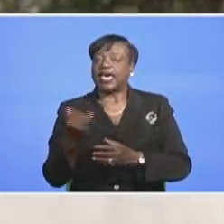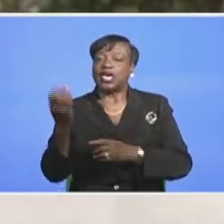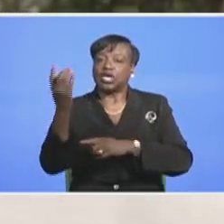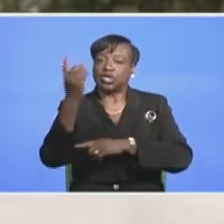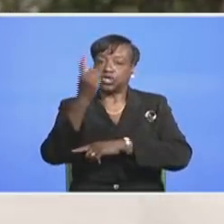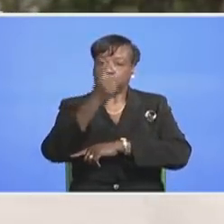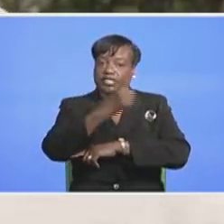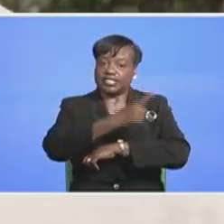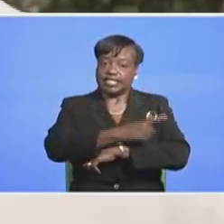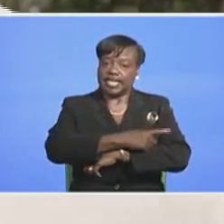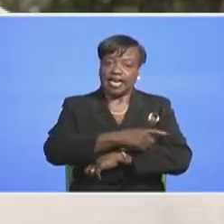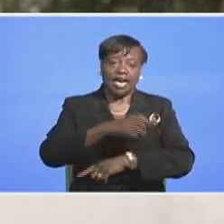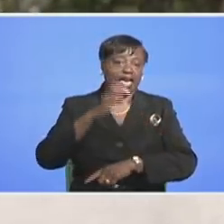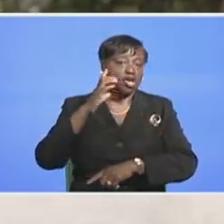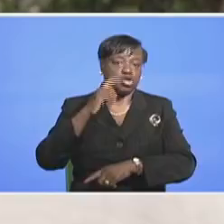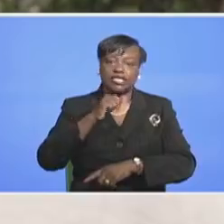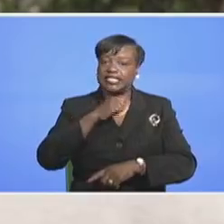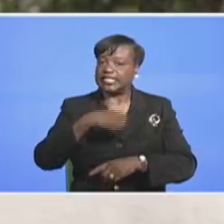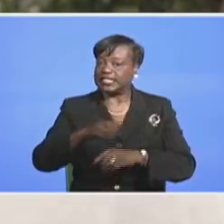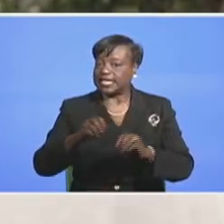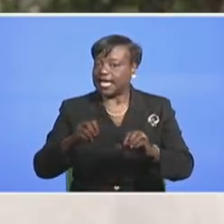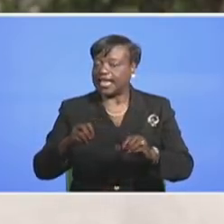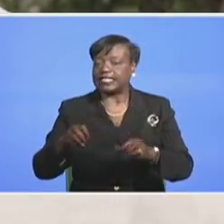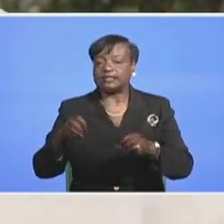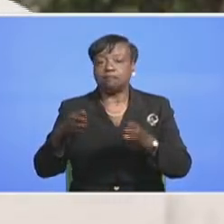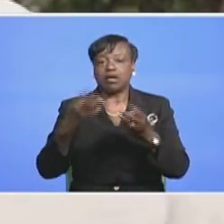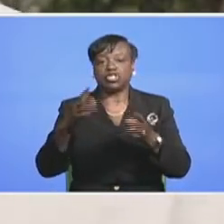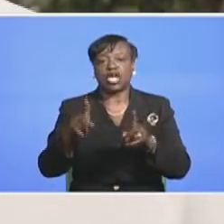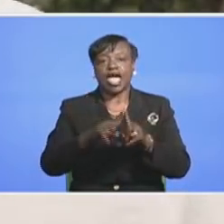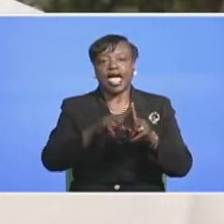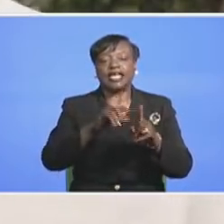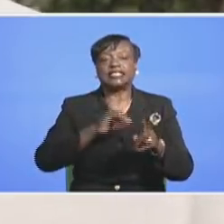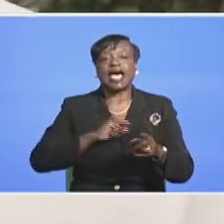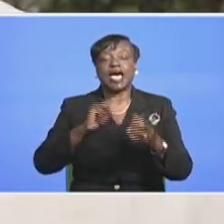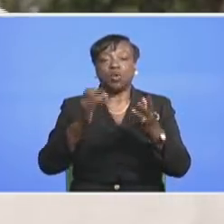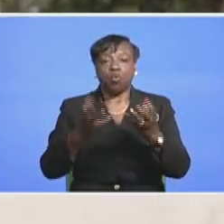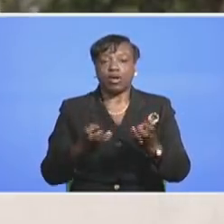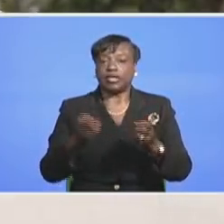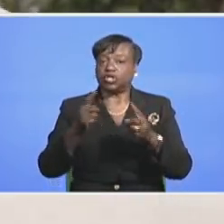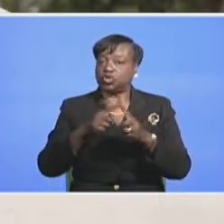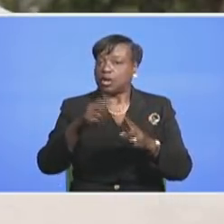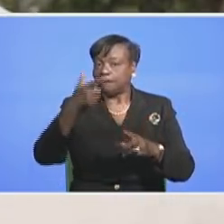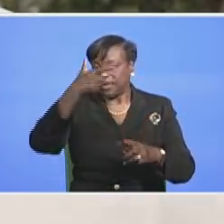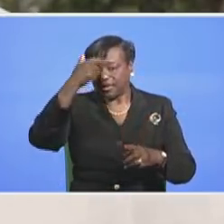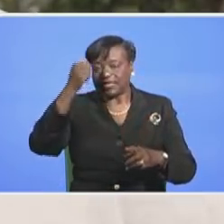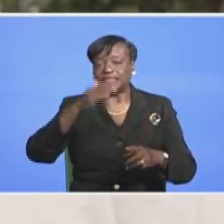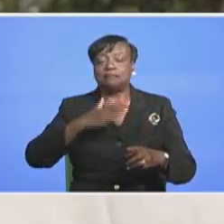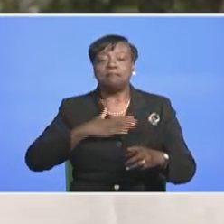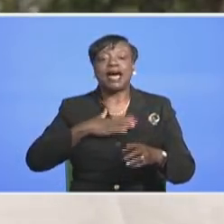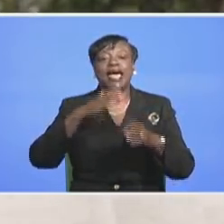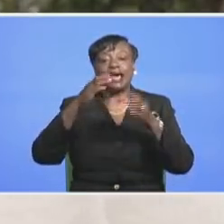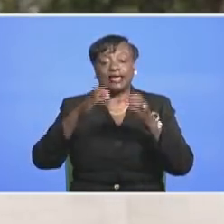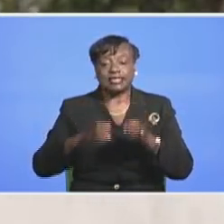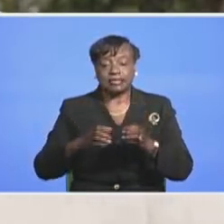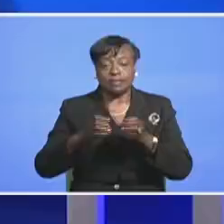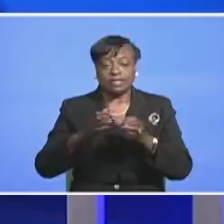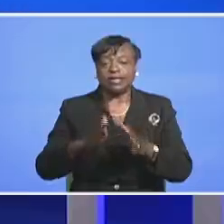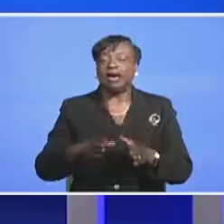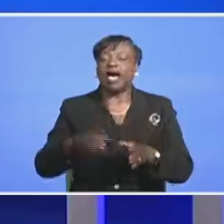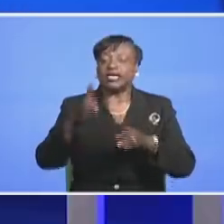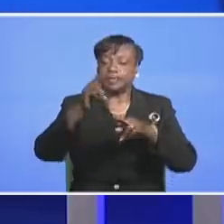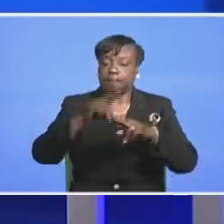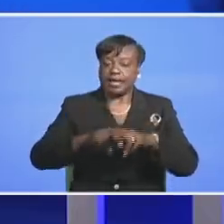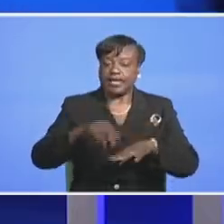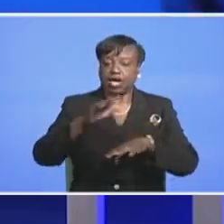as much as I wanted to, because my customers are dependent on me. The